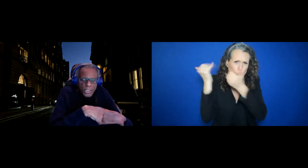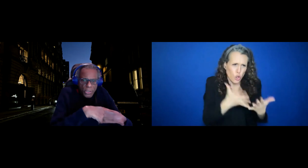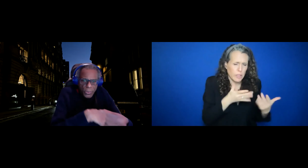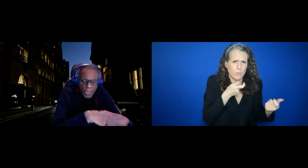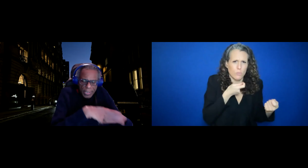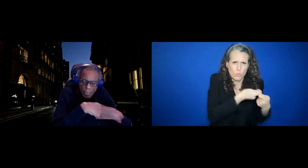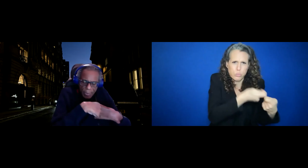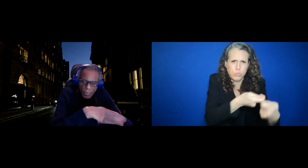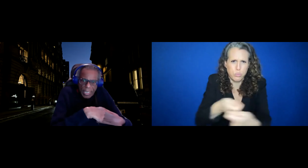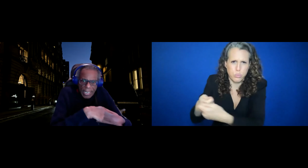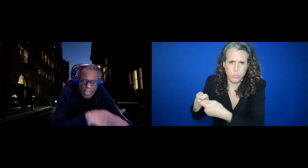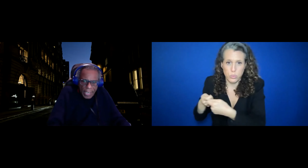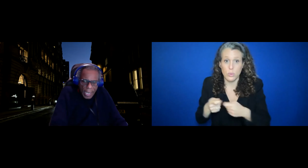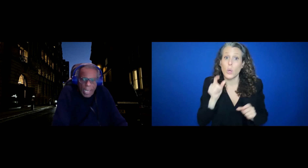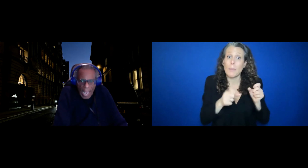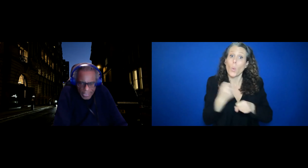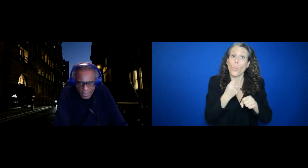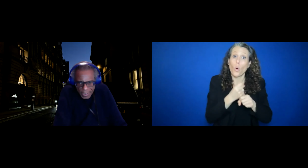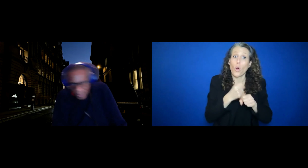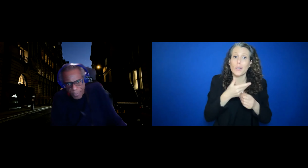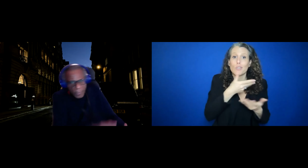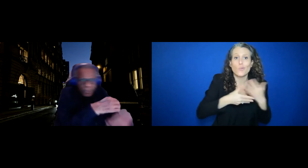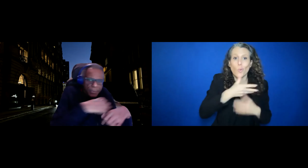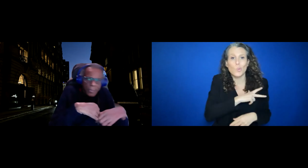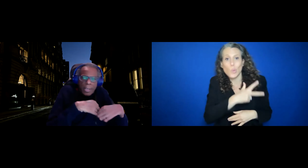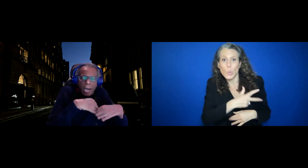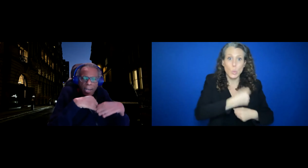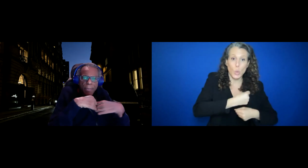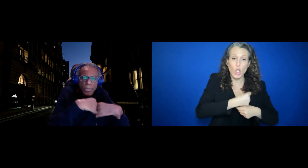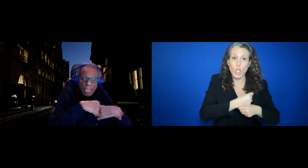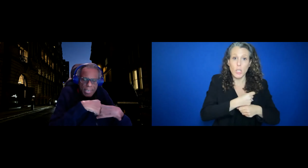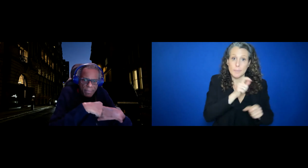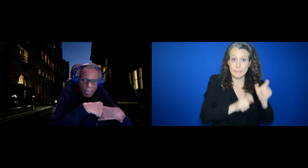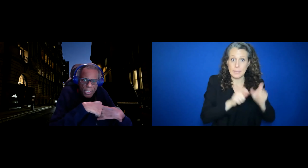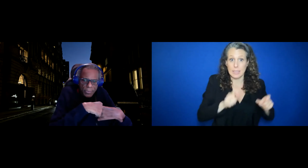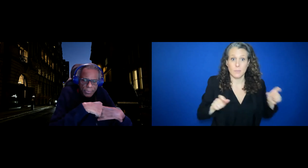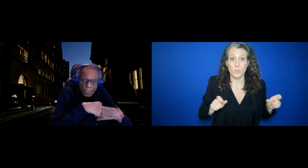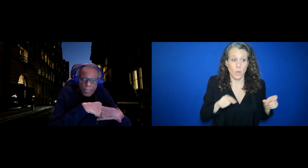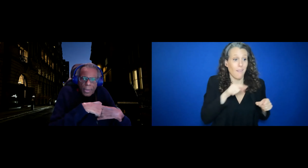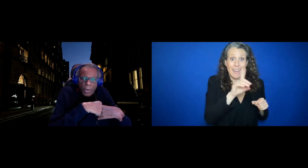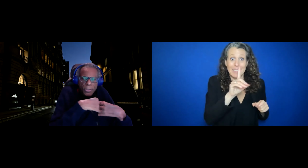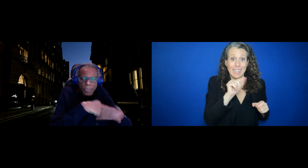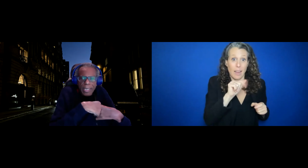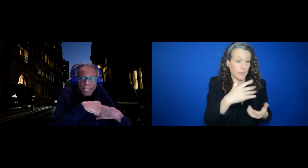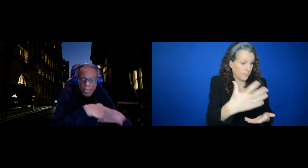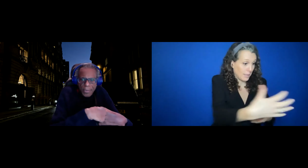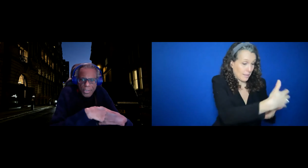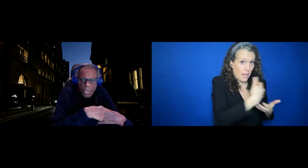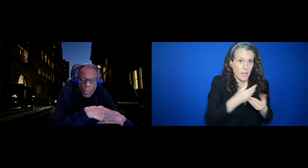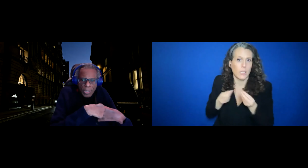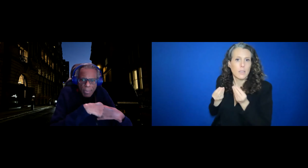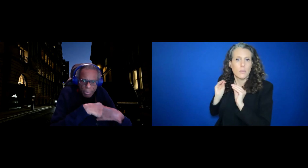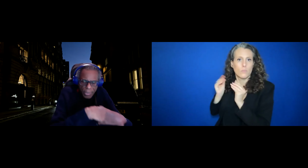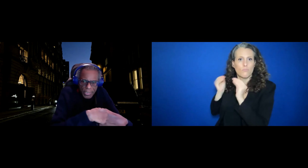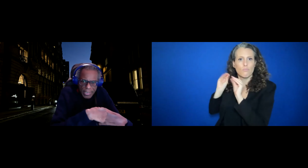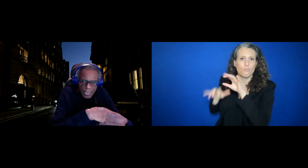is social workers and people who access these people are inputting this information onto big